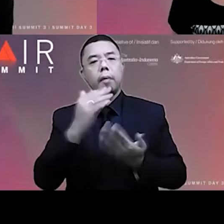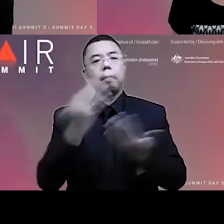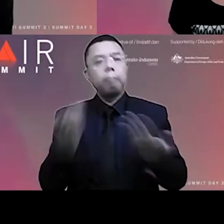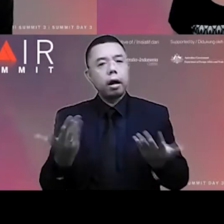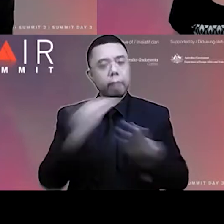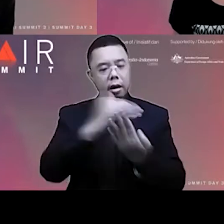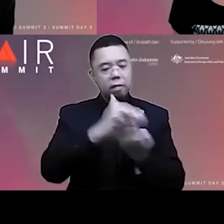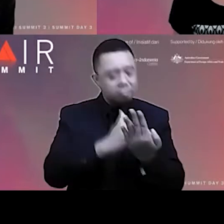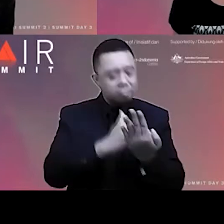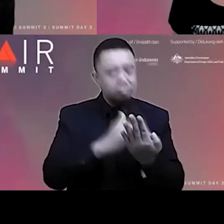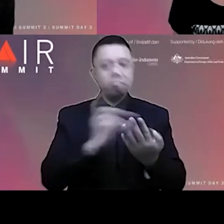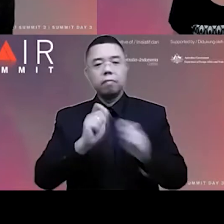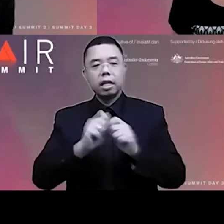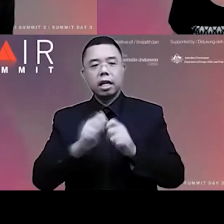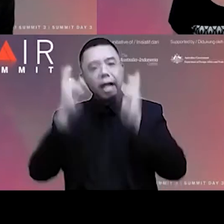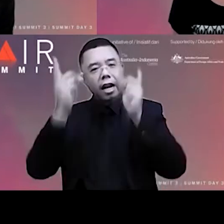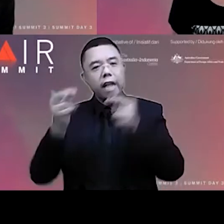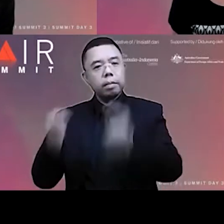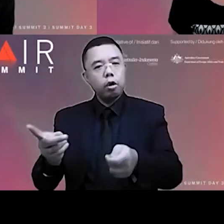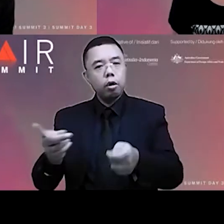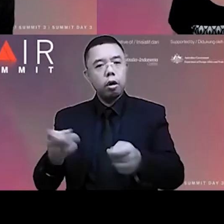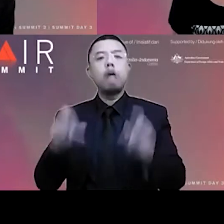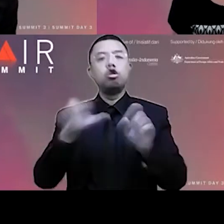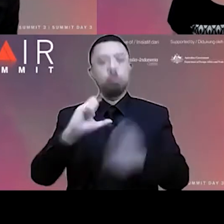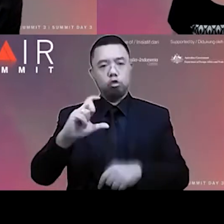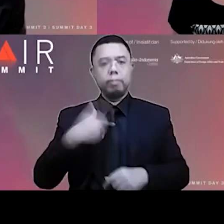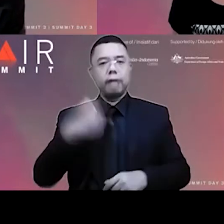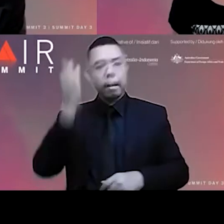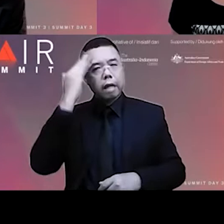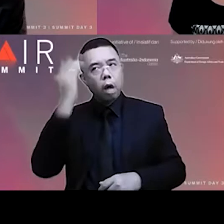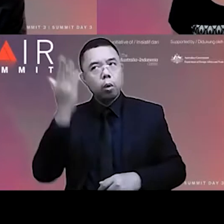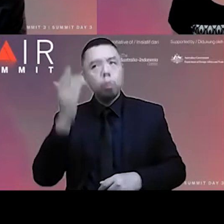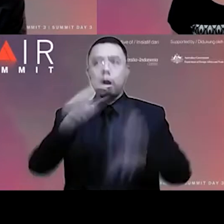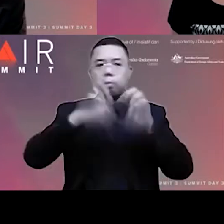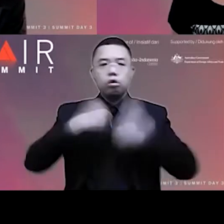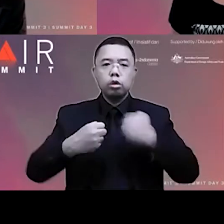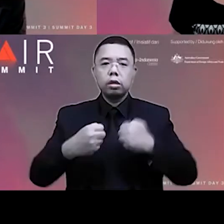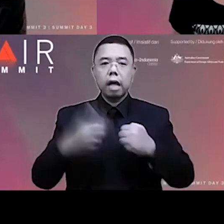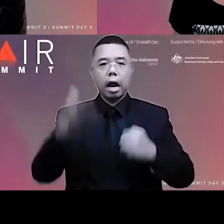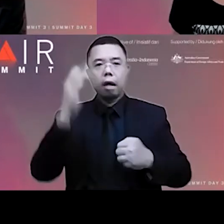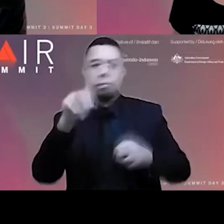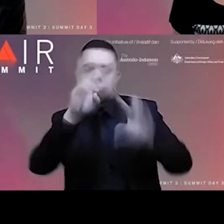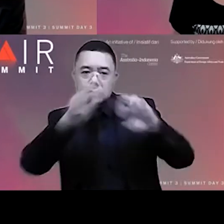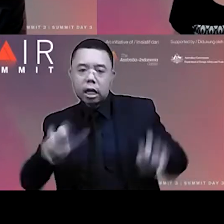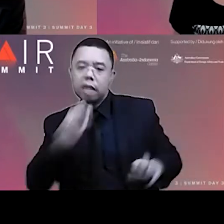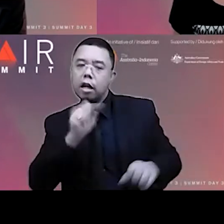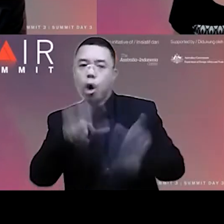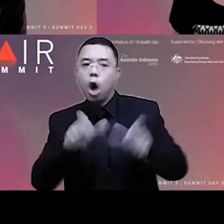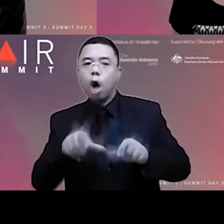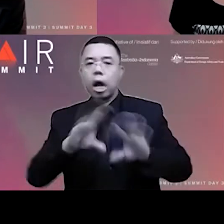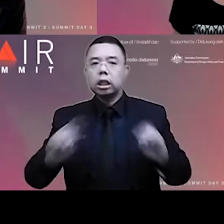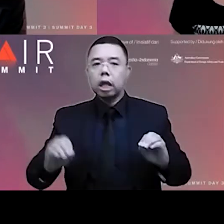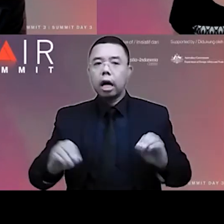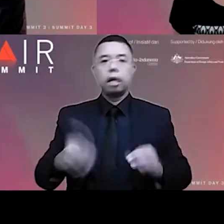map out who are those vulnerable tourism workers in this pandemic by demographic variables and